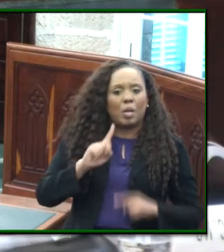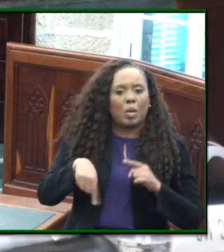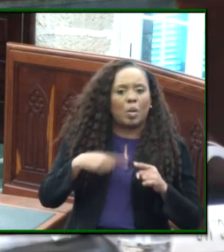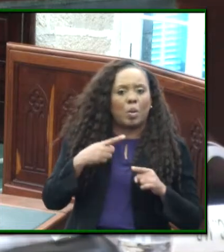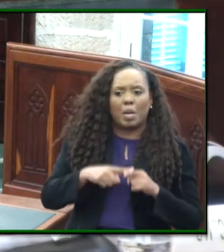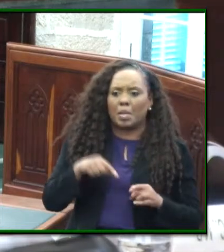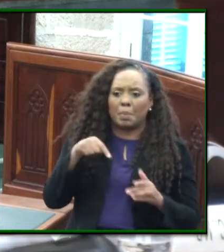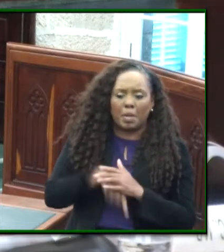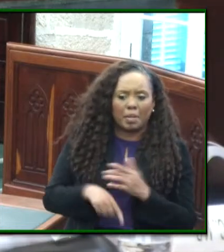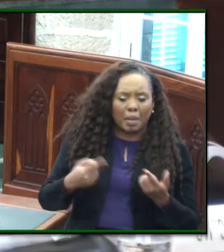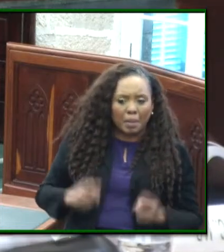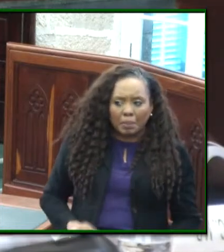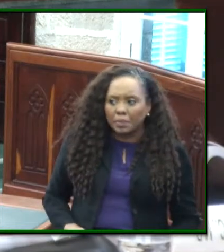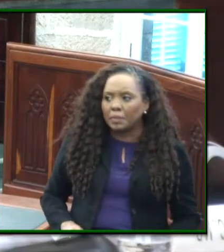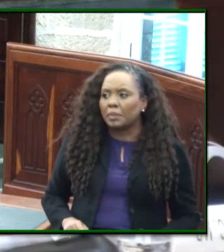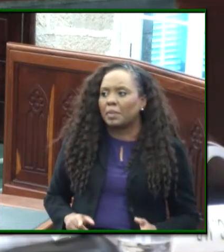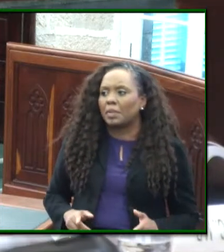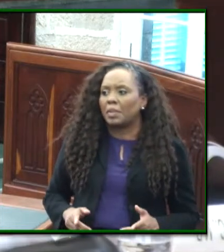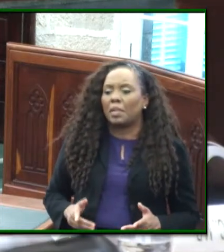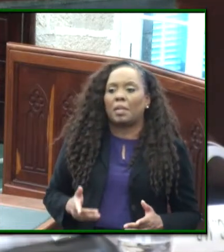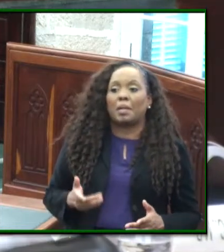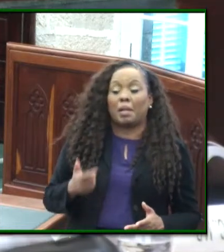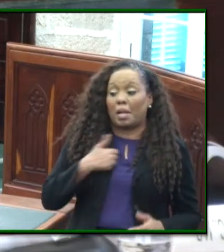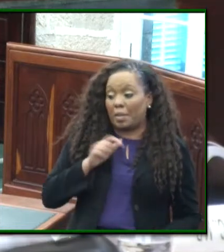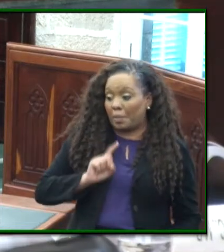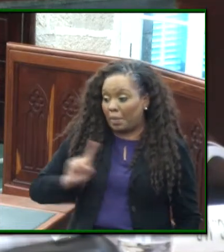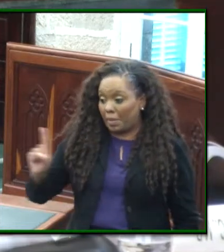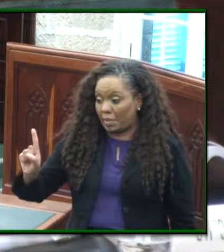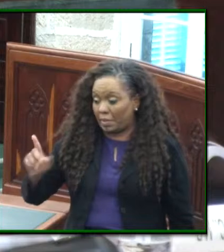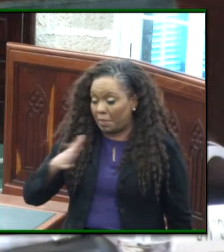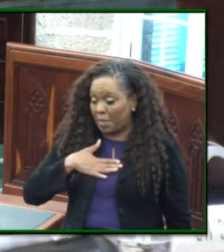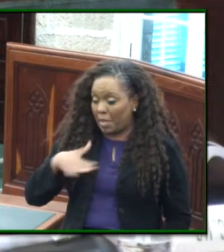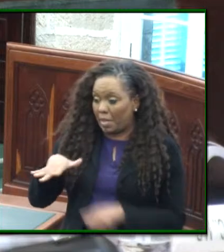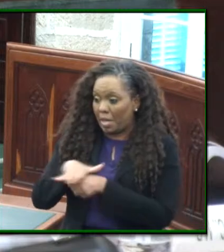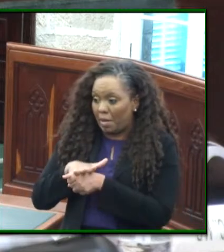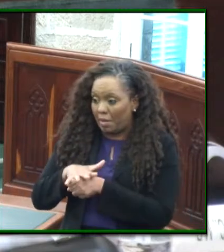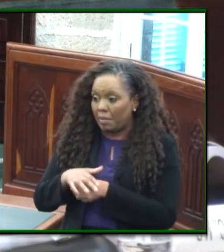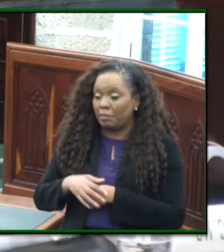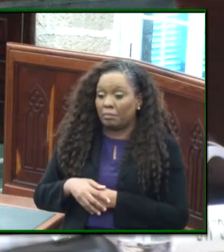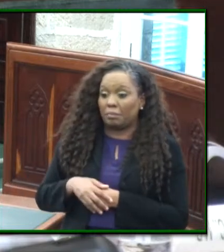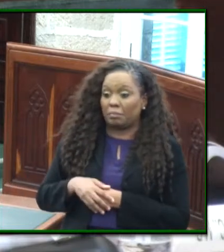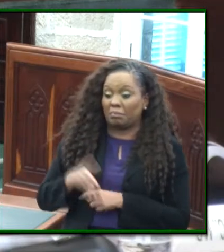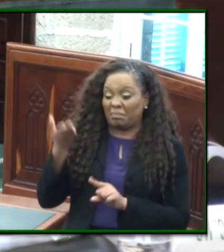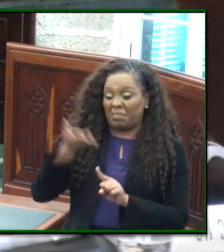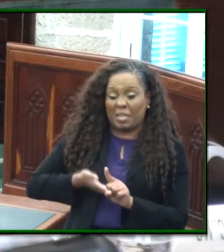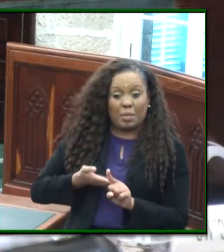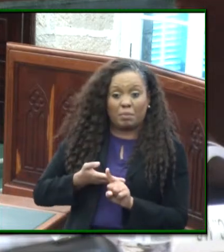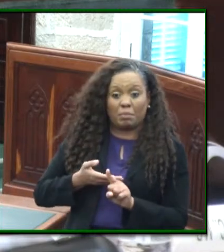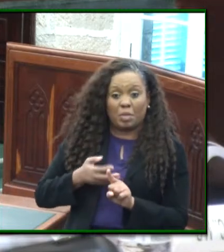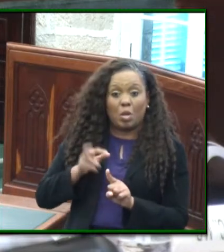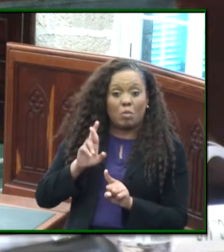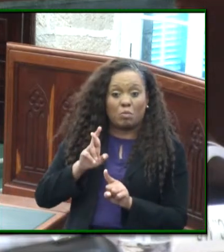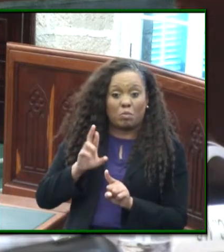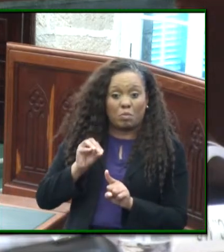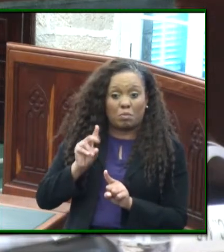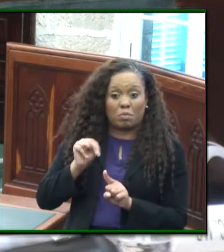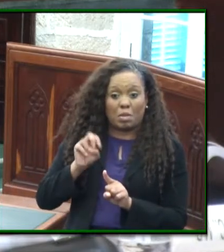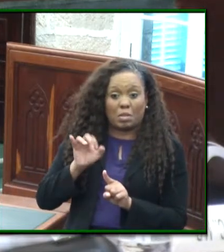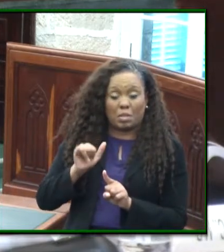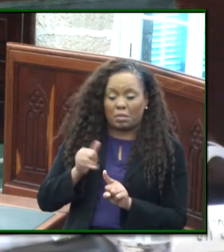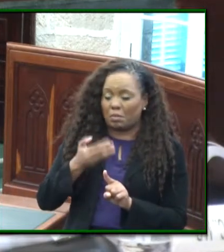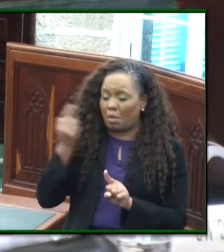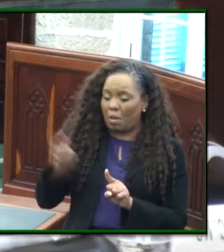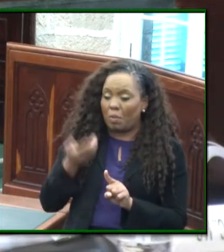in St. Michael's Southeast, he was one of those officers that was always present, and certainly as all who